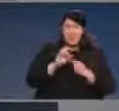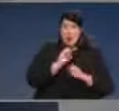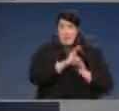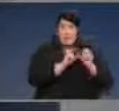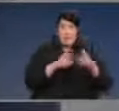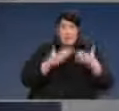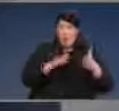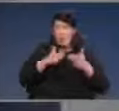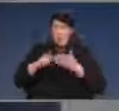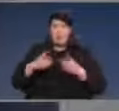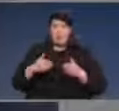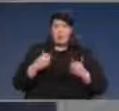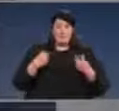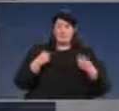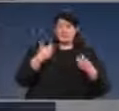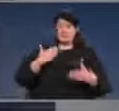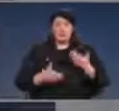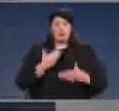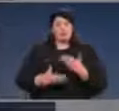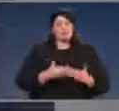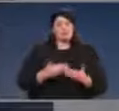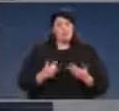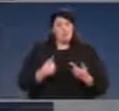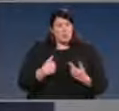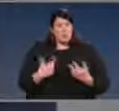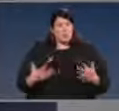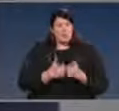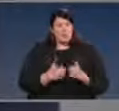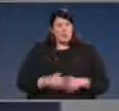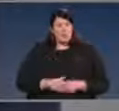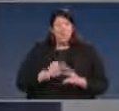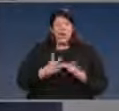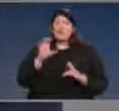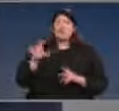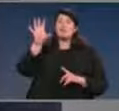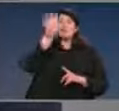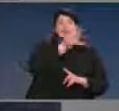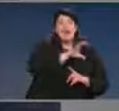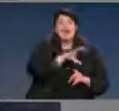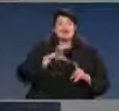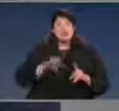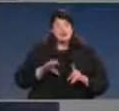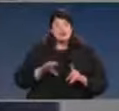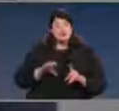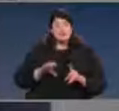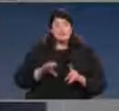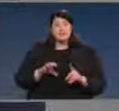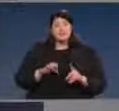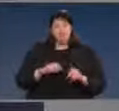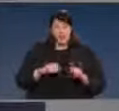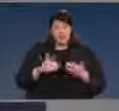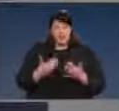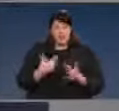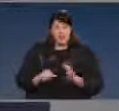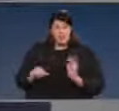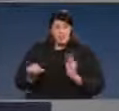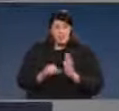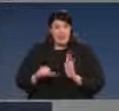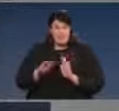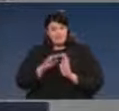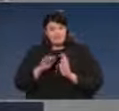COVID-19. And that's the measure that has been established. I note that in other jurisdictions, they've actually applied an even tougher test on